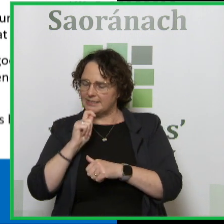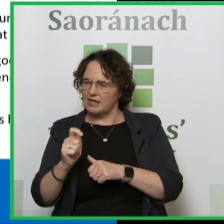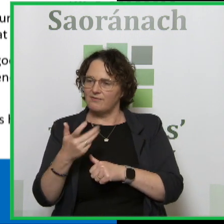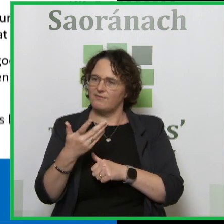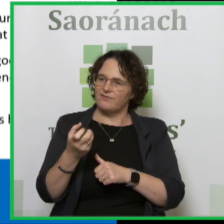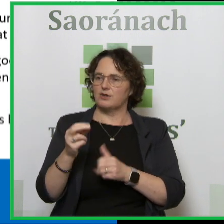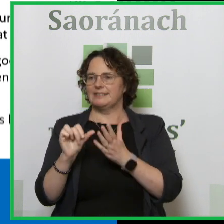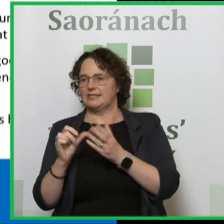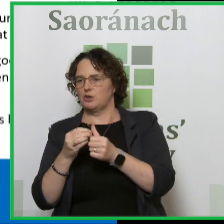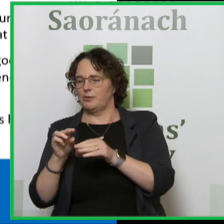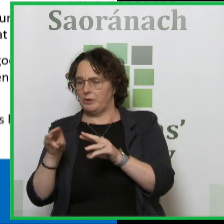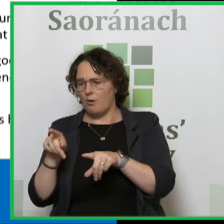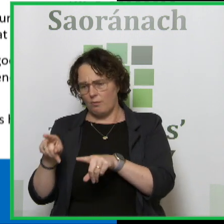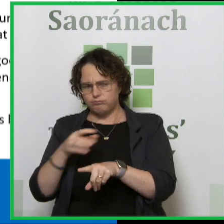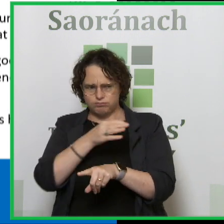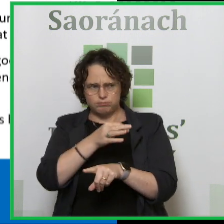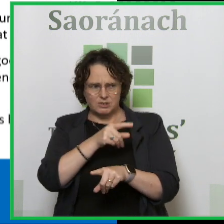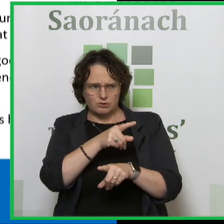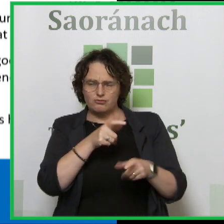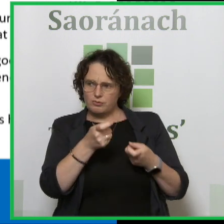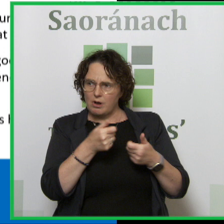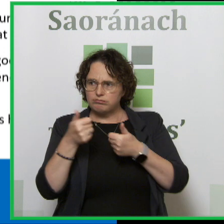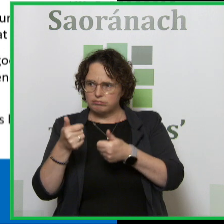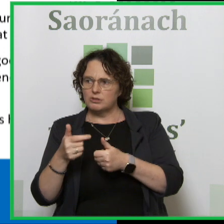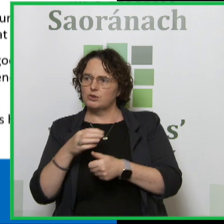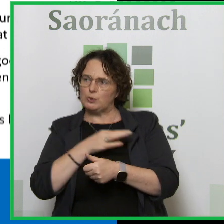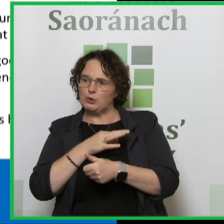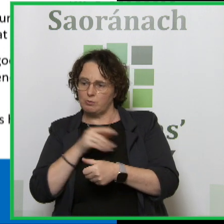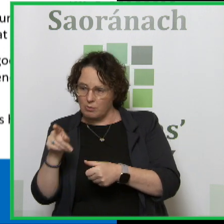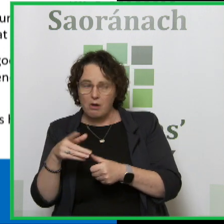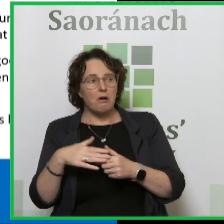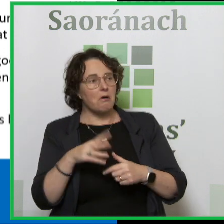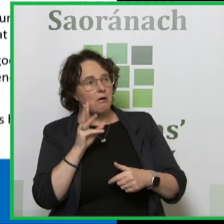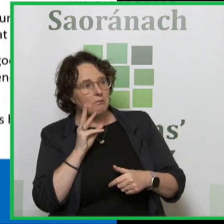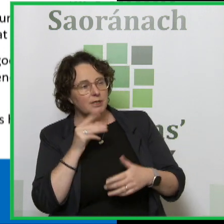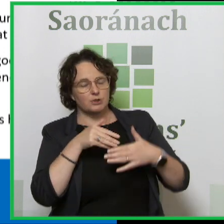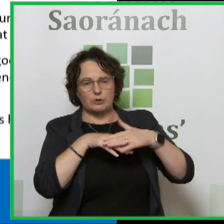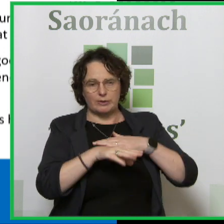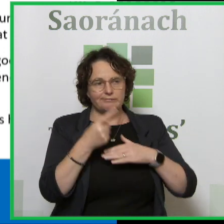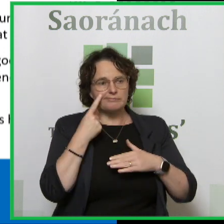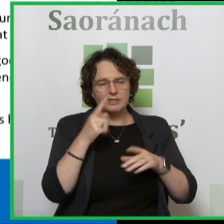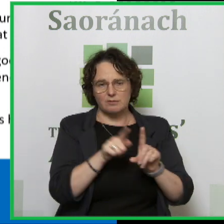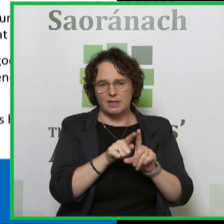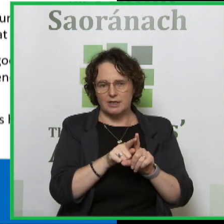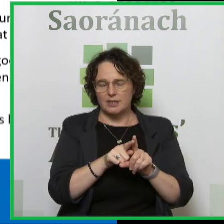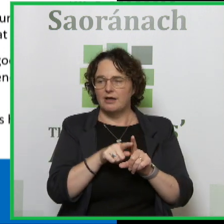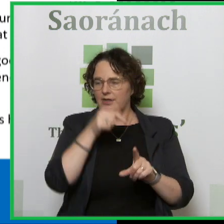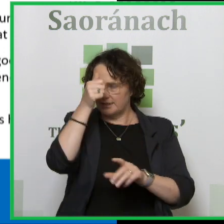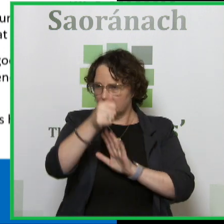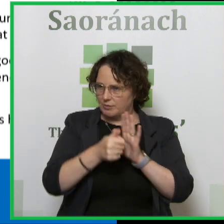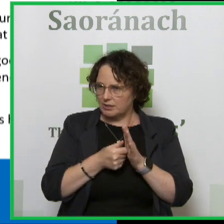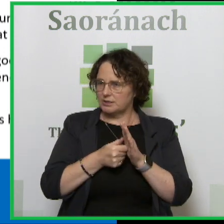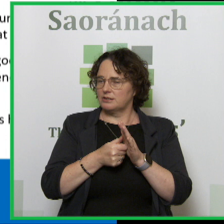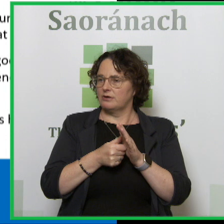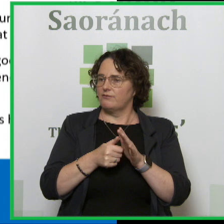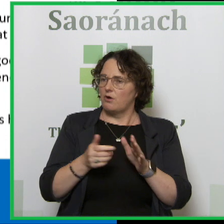how good that treatment service is, bringing more people into the treatment service. And this experience is replicated throughout